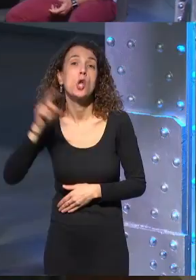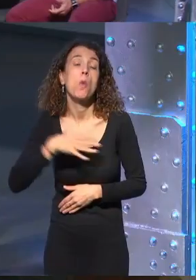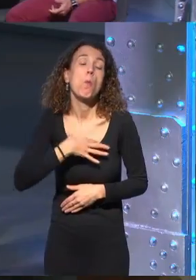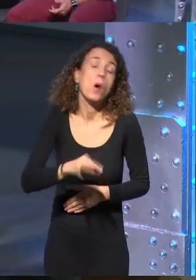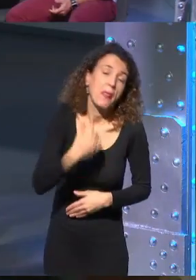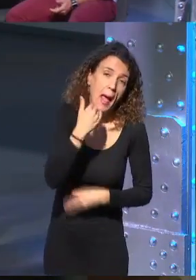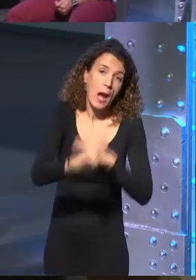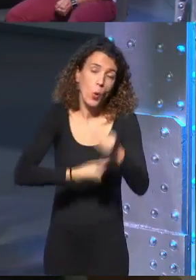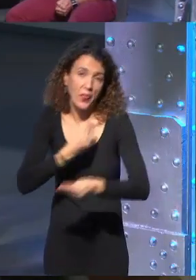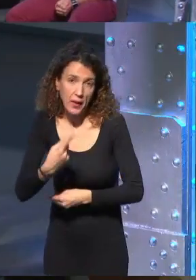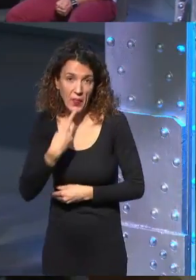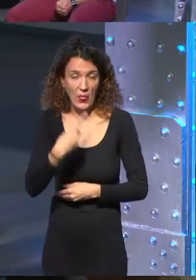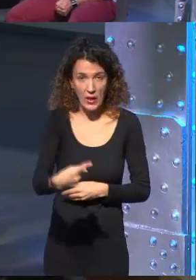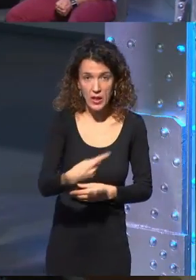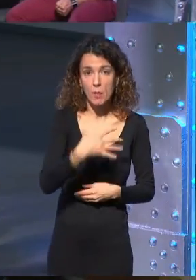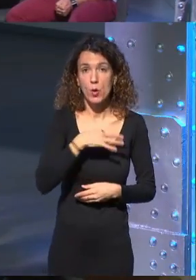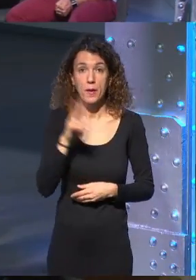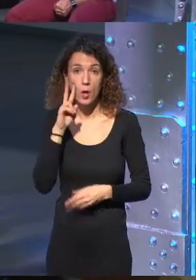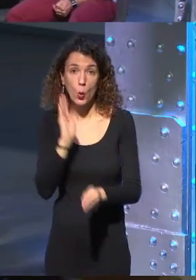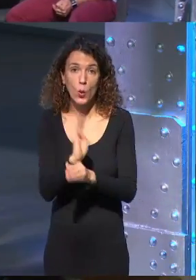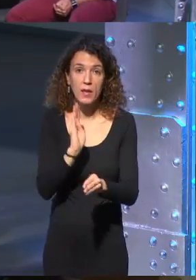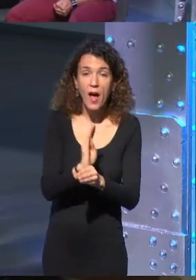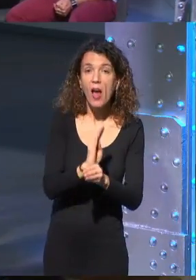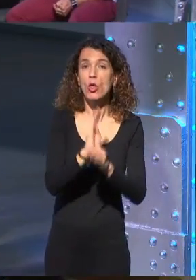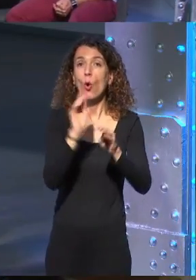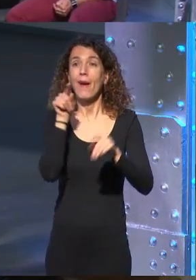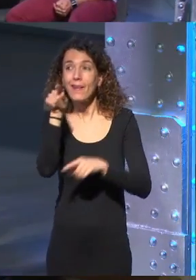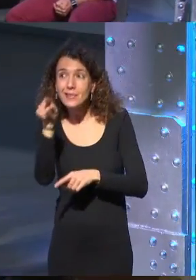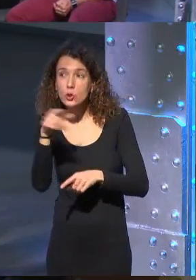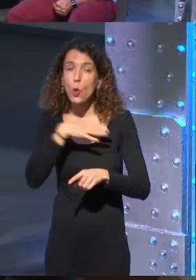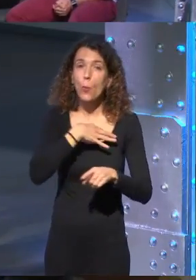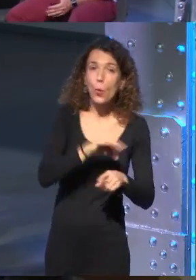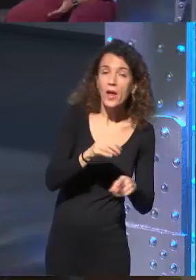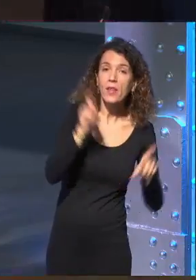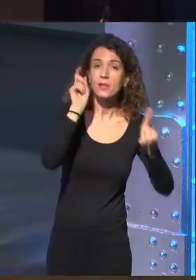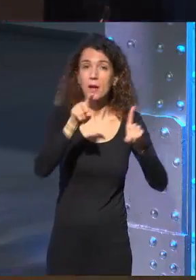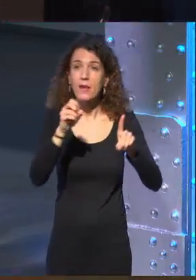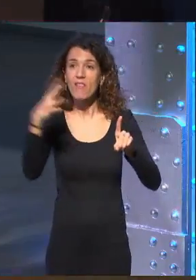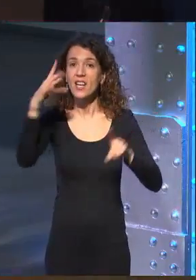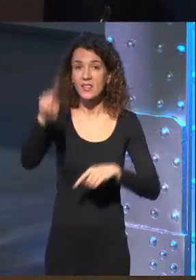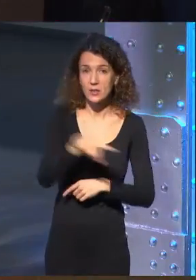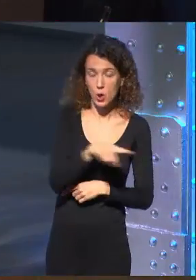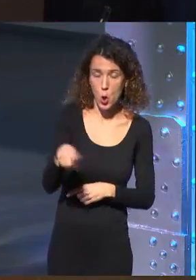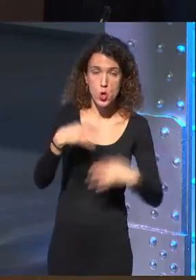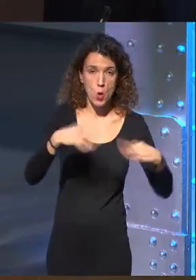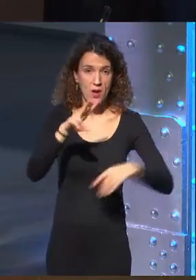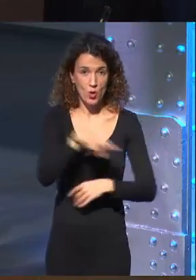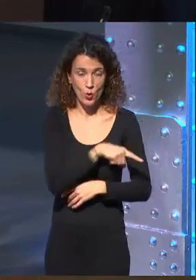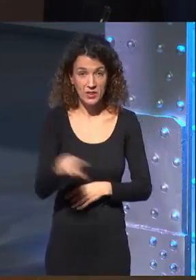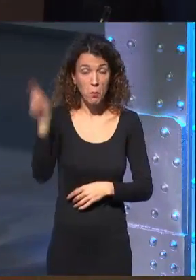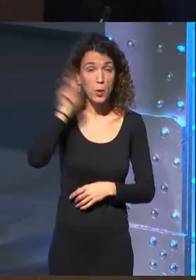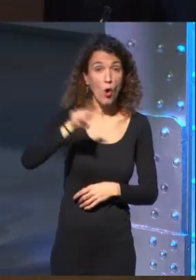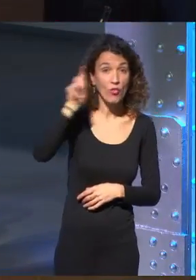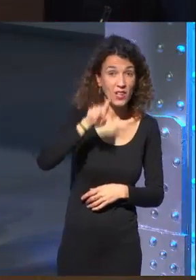be to pay attention. A teacher can do part of the job, and a teacher can